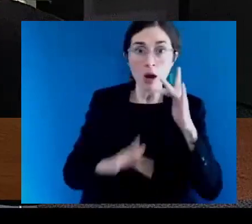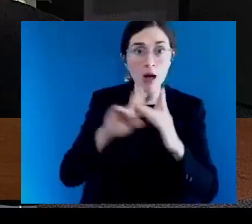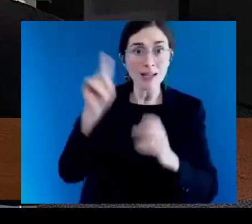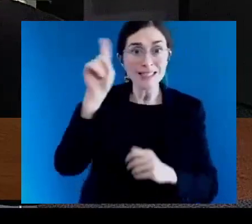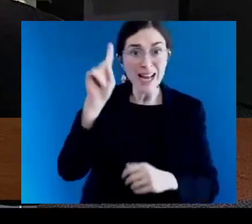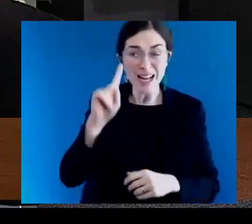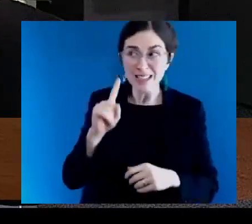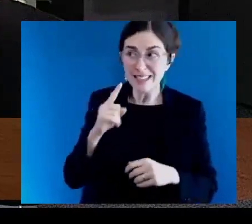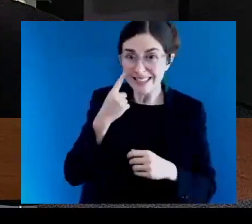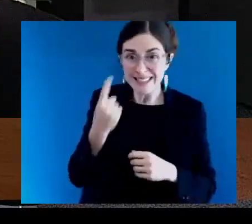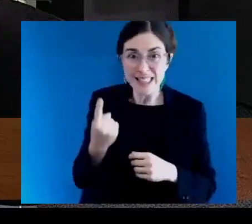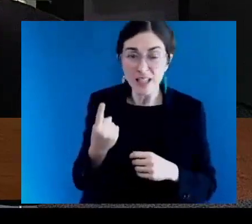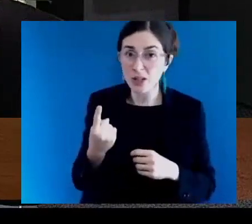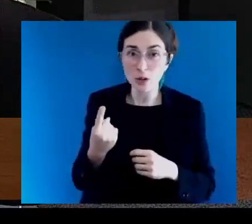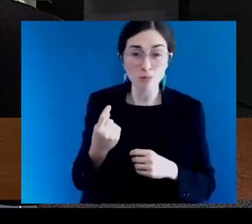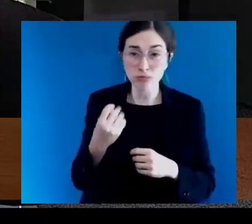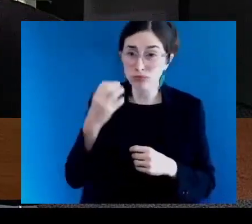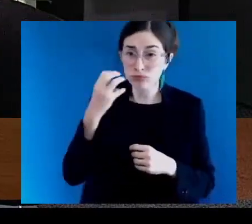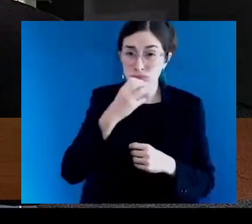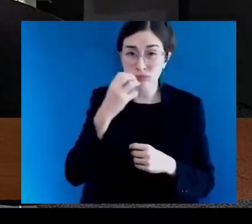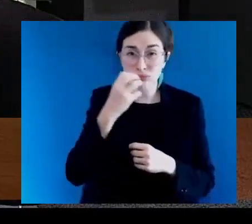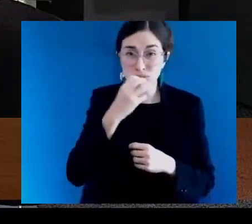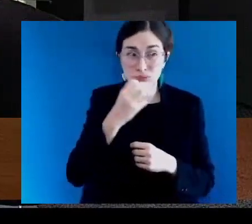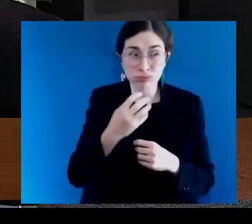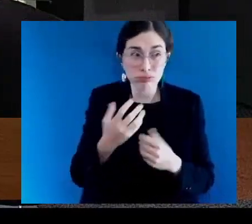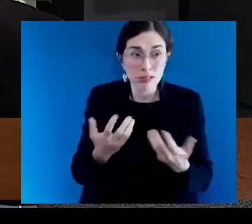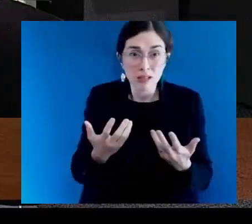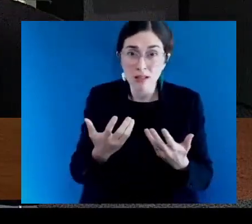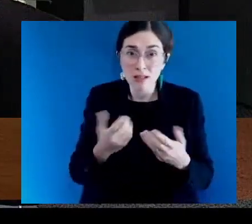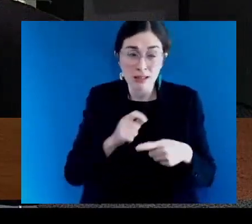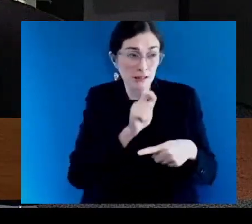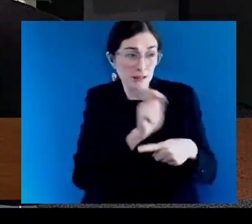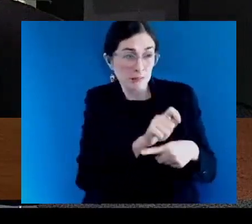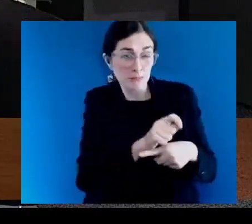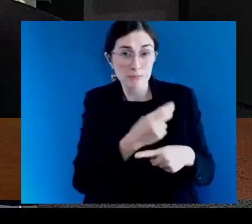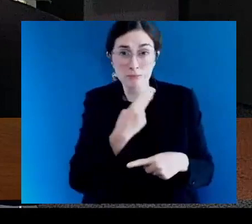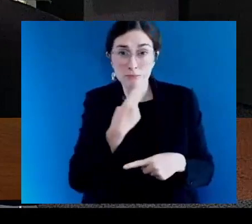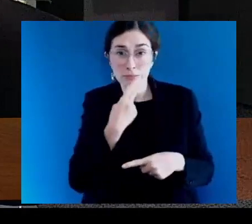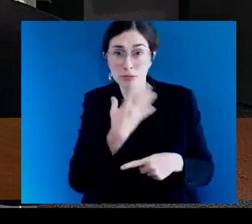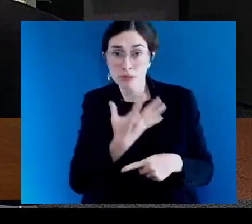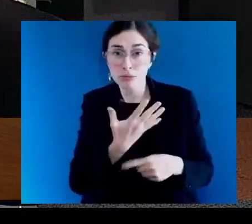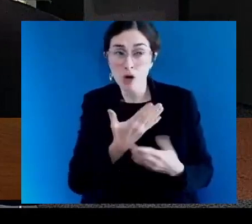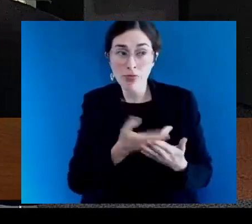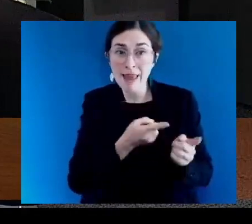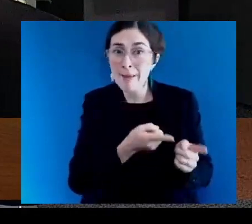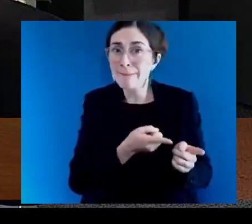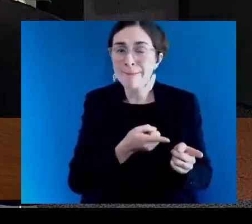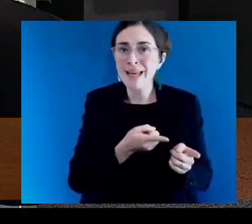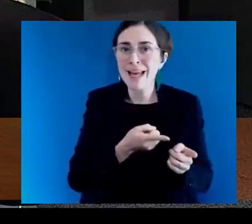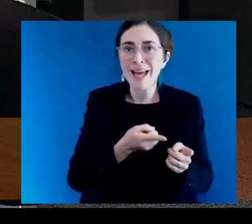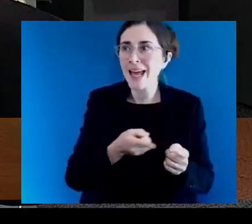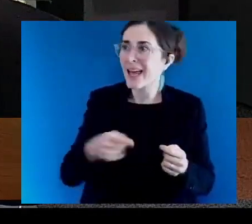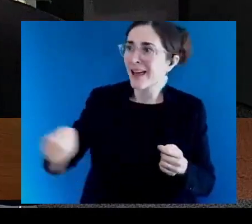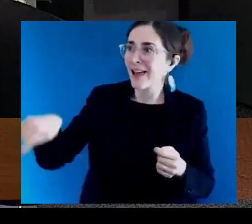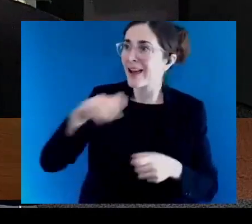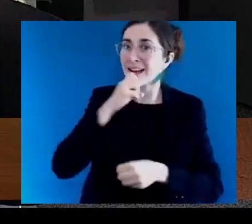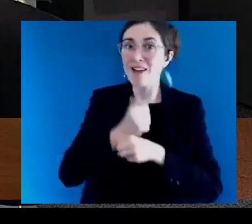real, and I'm loath to use the word commitment, because we can't bank commitments, we have